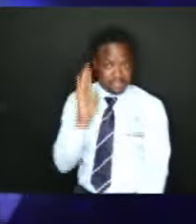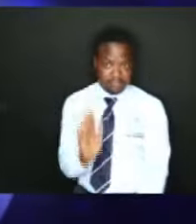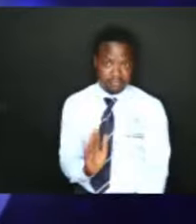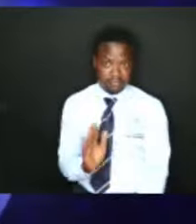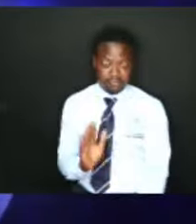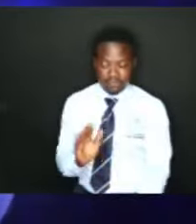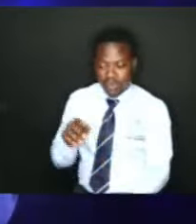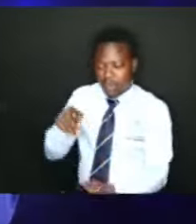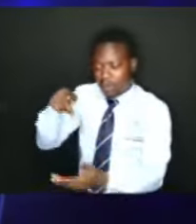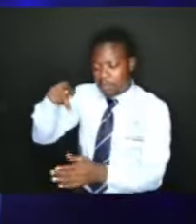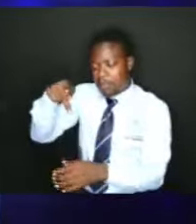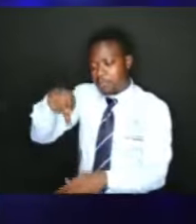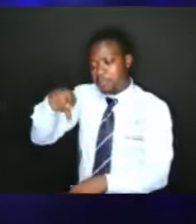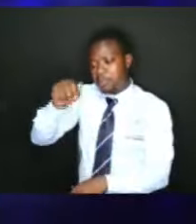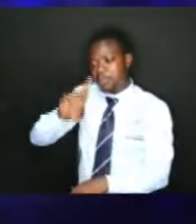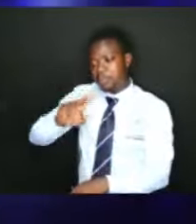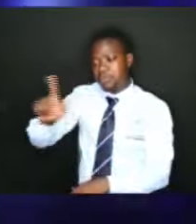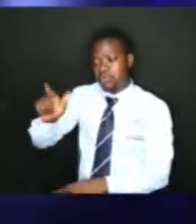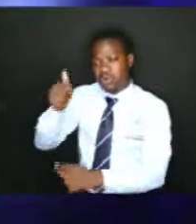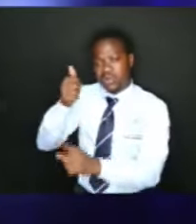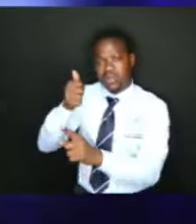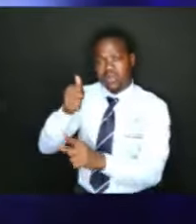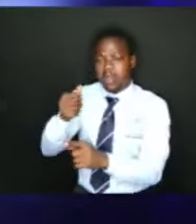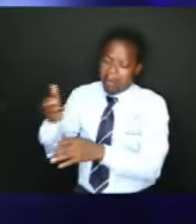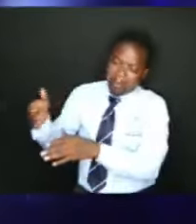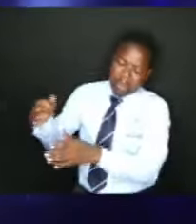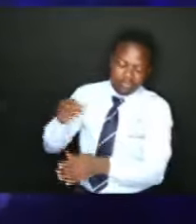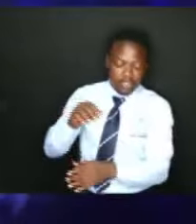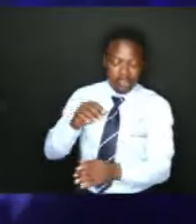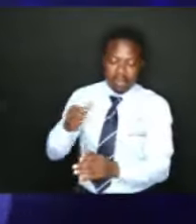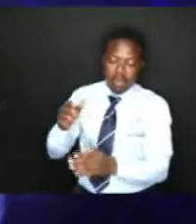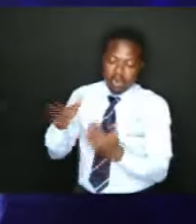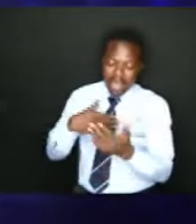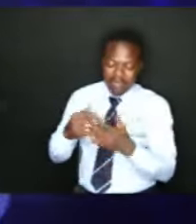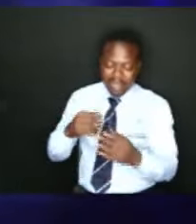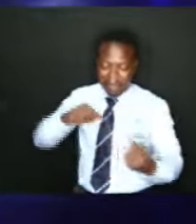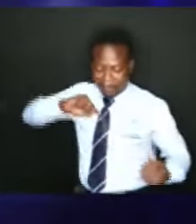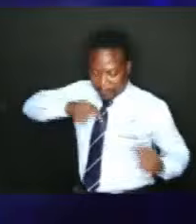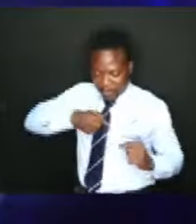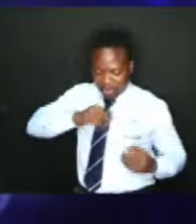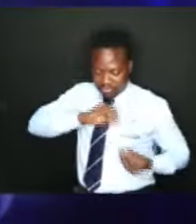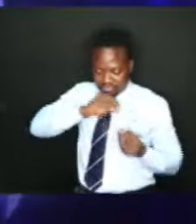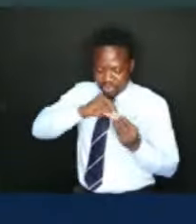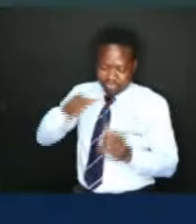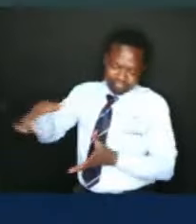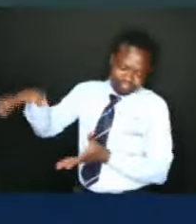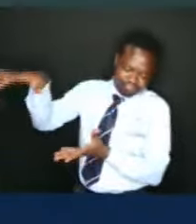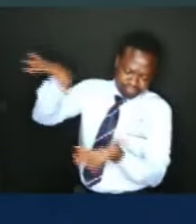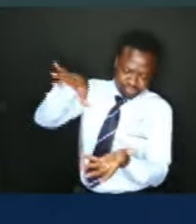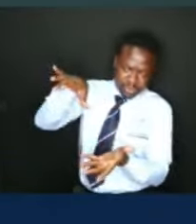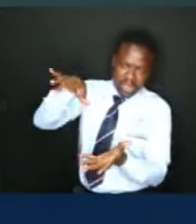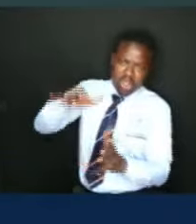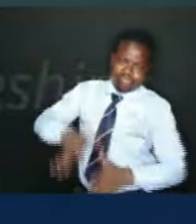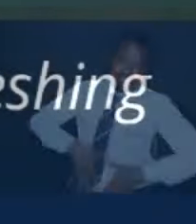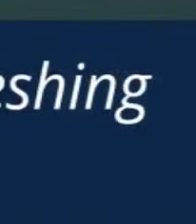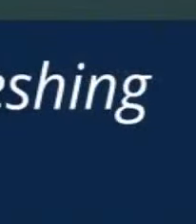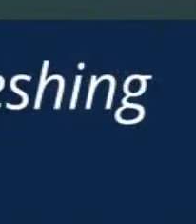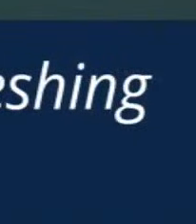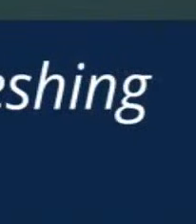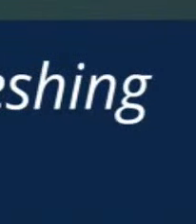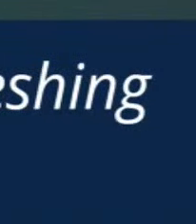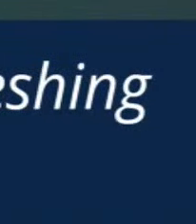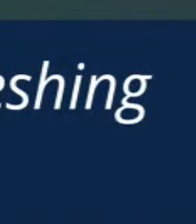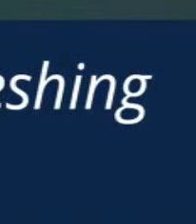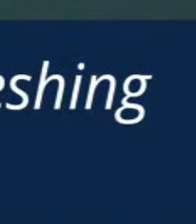Pour out the bitterness before God. Just confess to him your feeling of